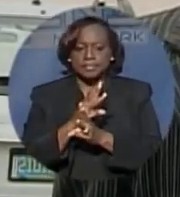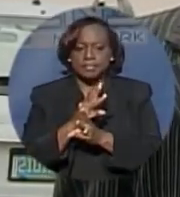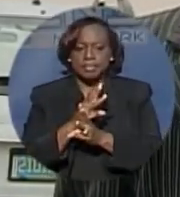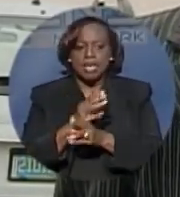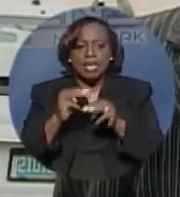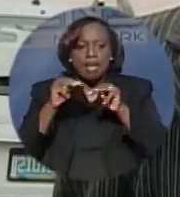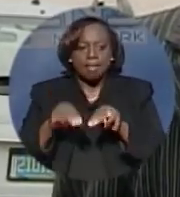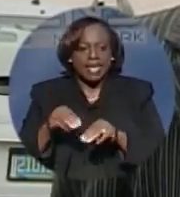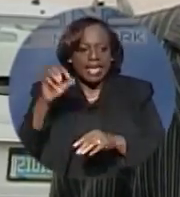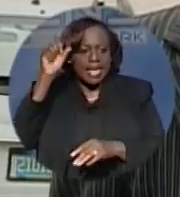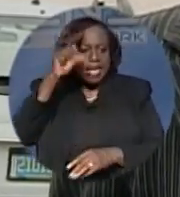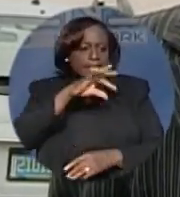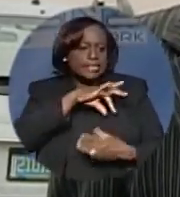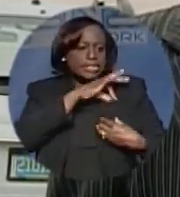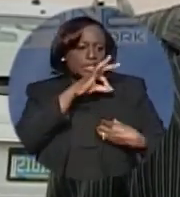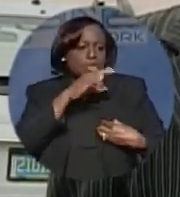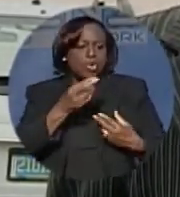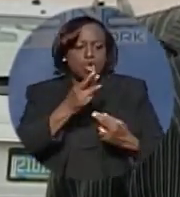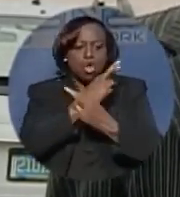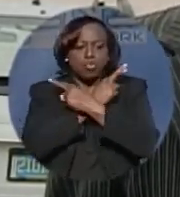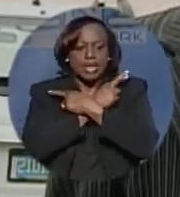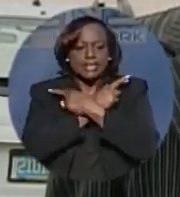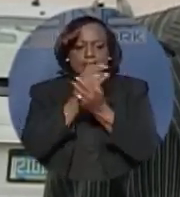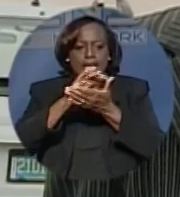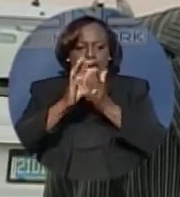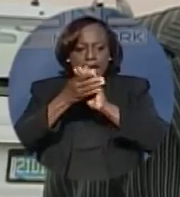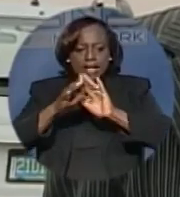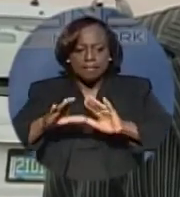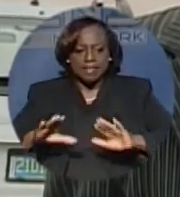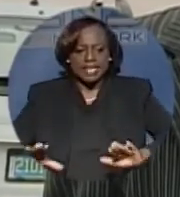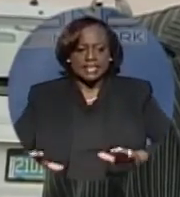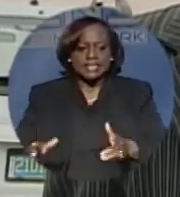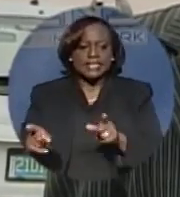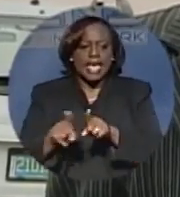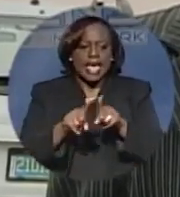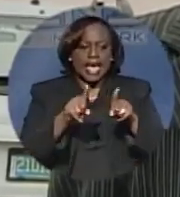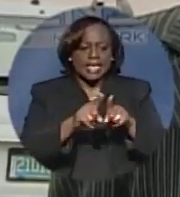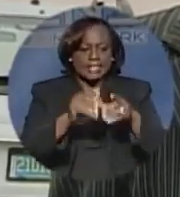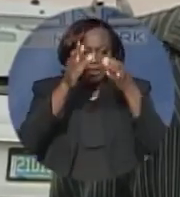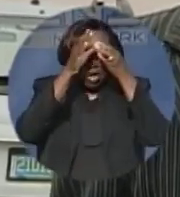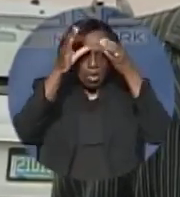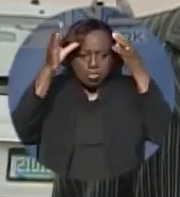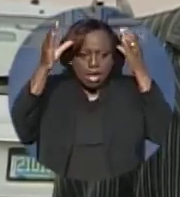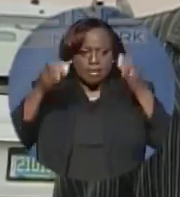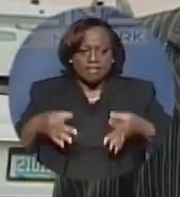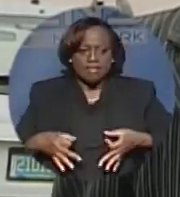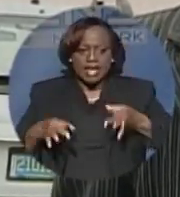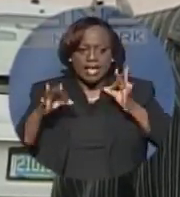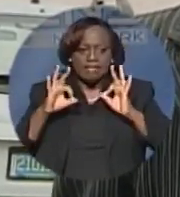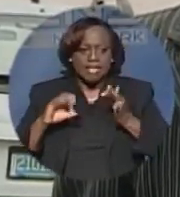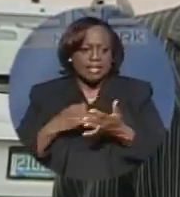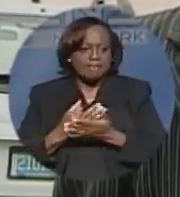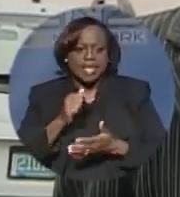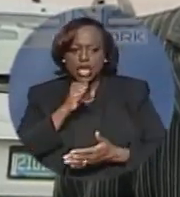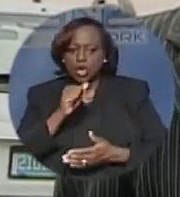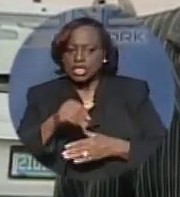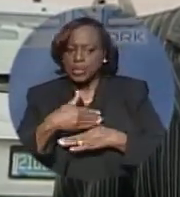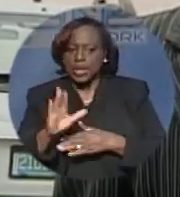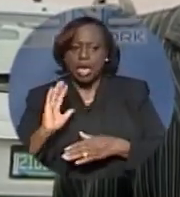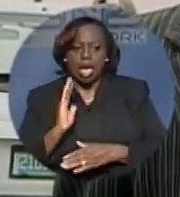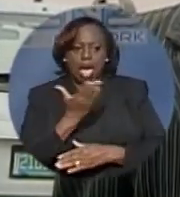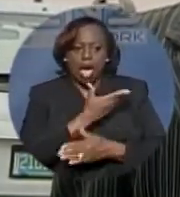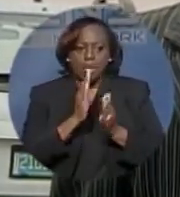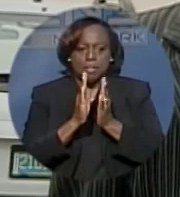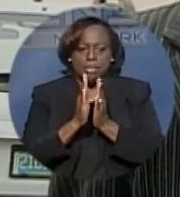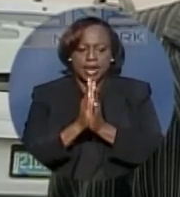May his soul rest in peace as he embraced the crown of life which faded not away. Our prayers